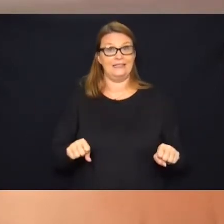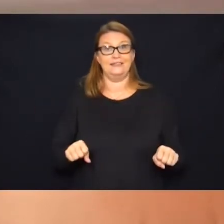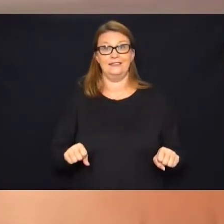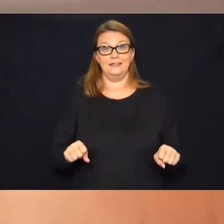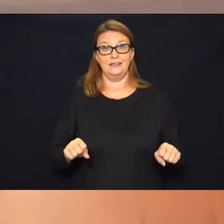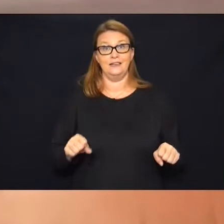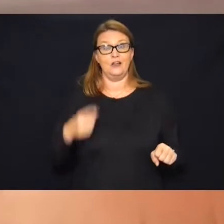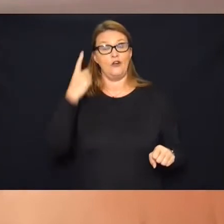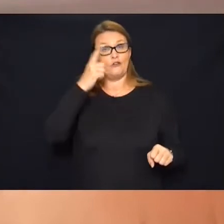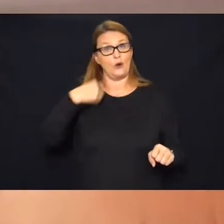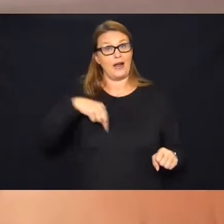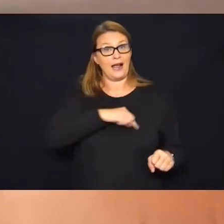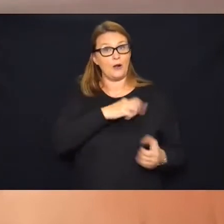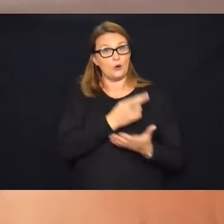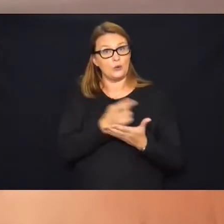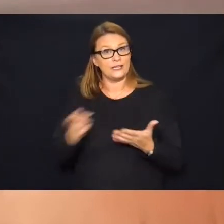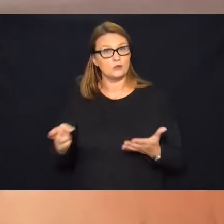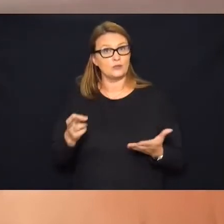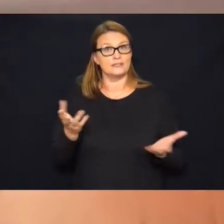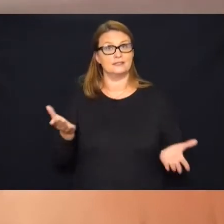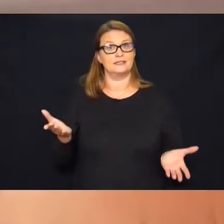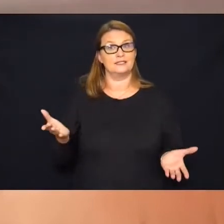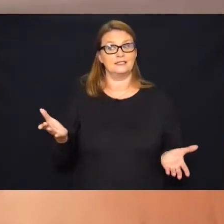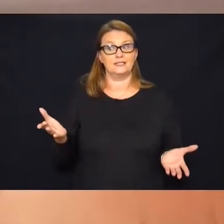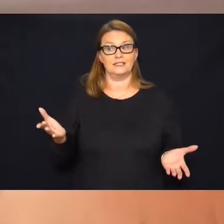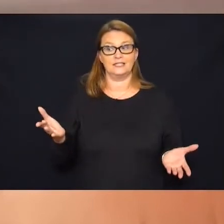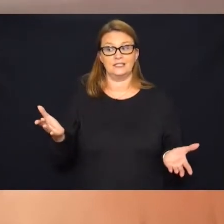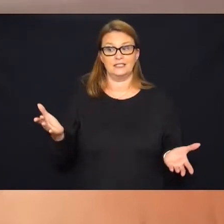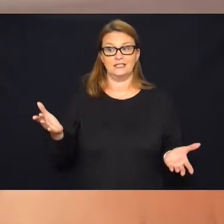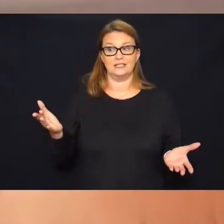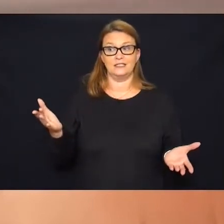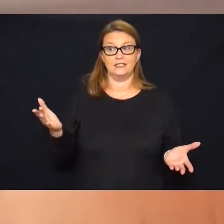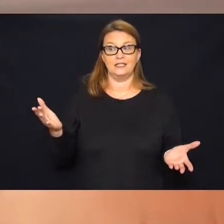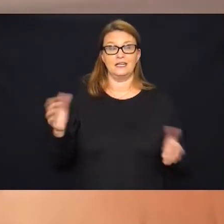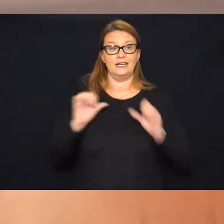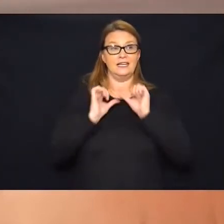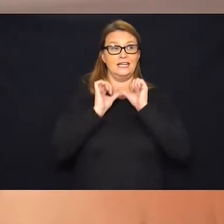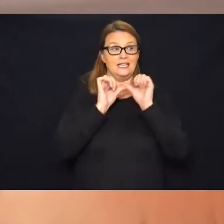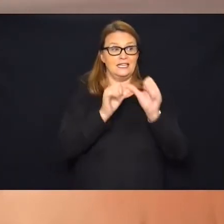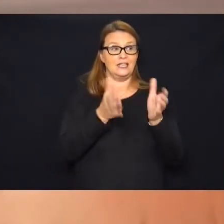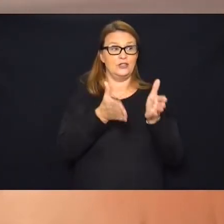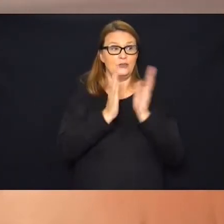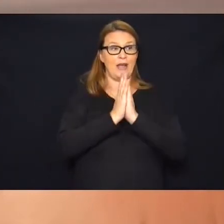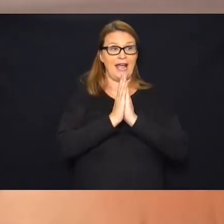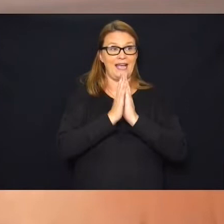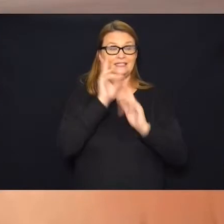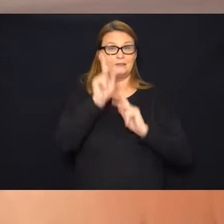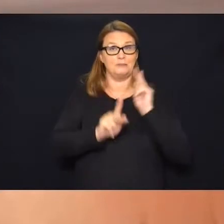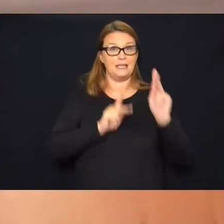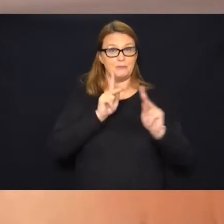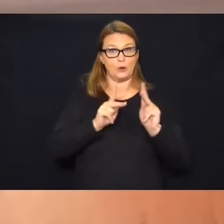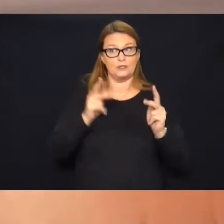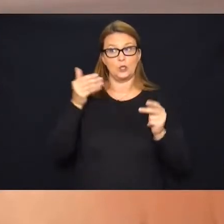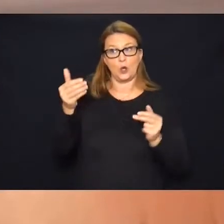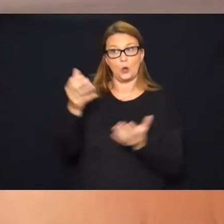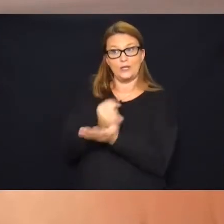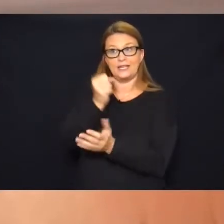of resources, to include, as the governor has laid out, continuing to ask people to get